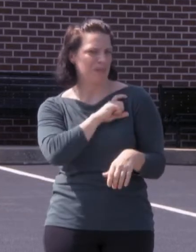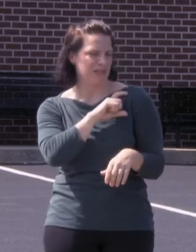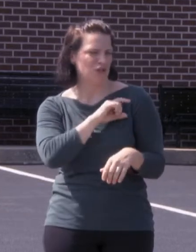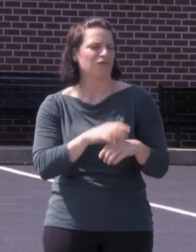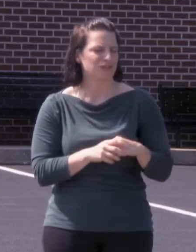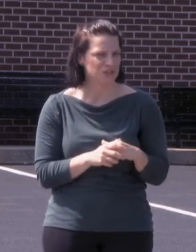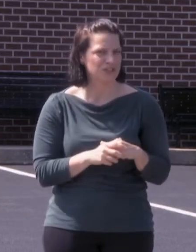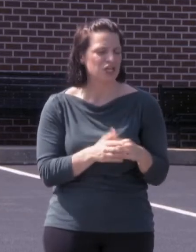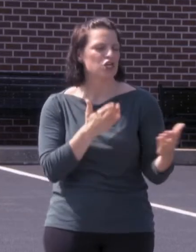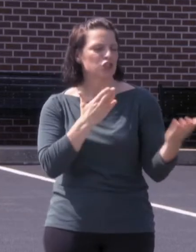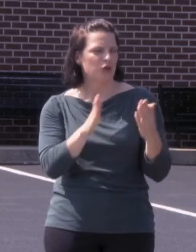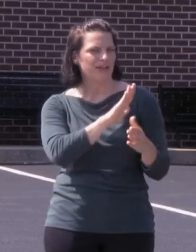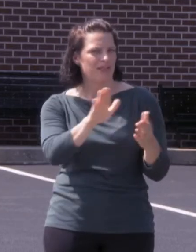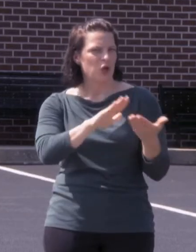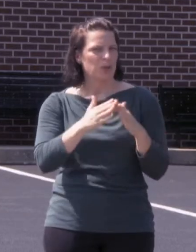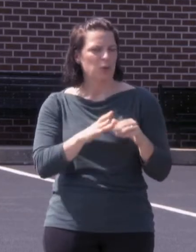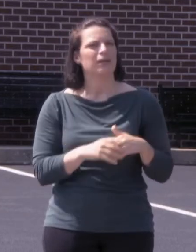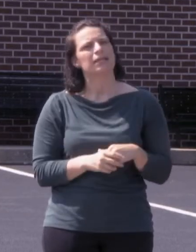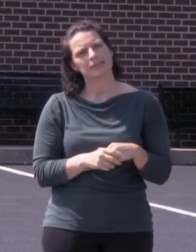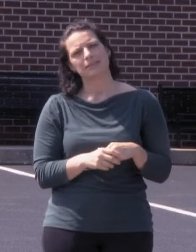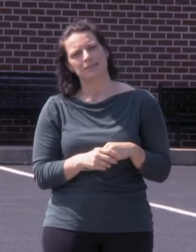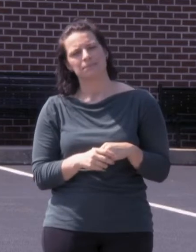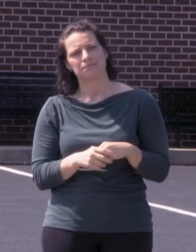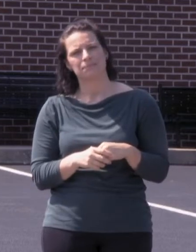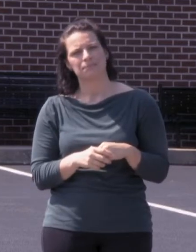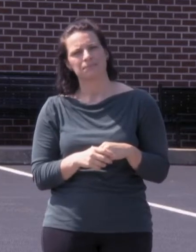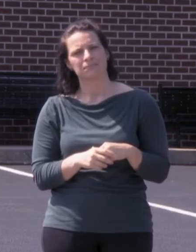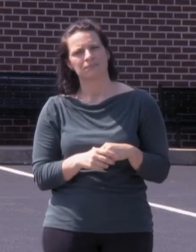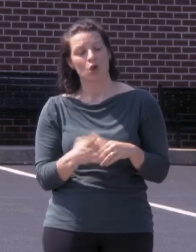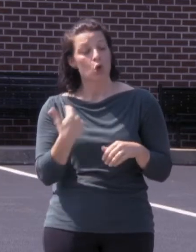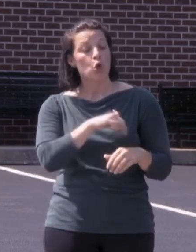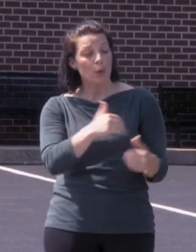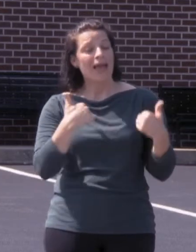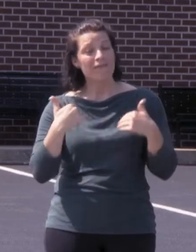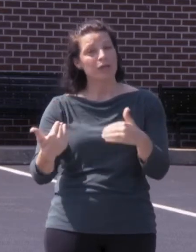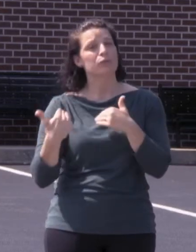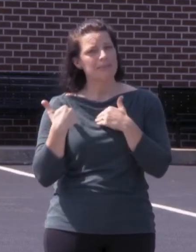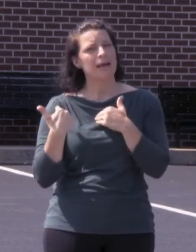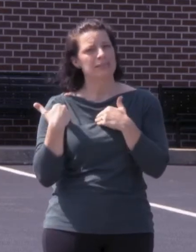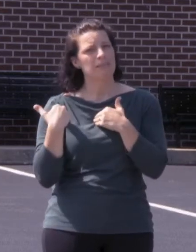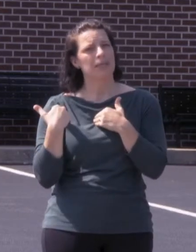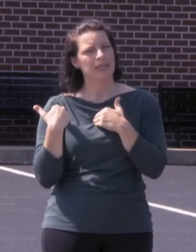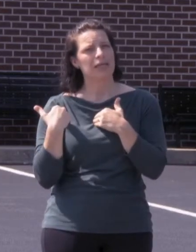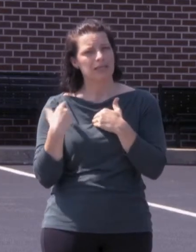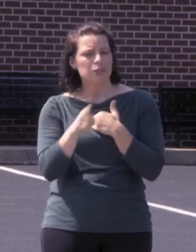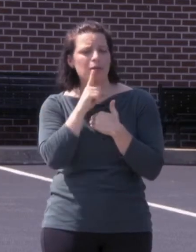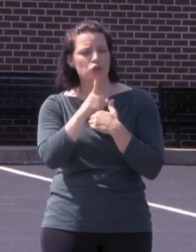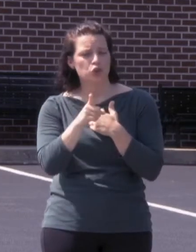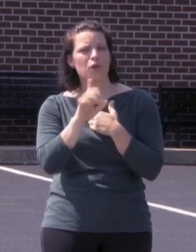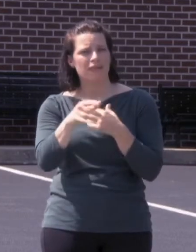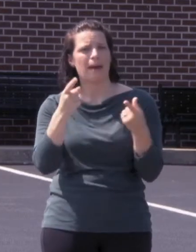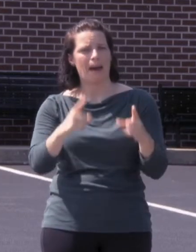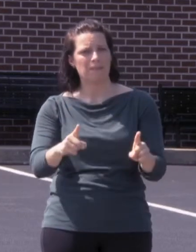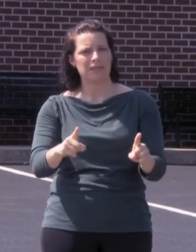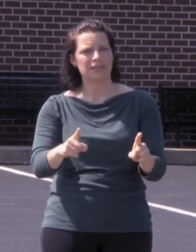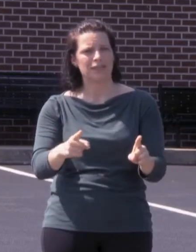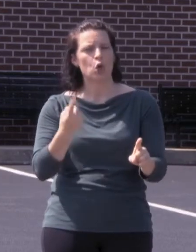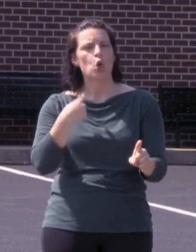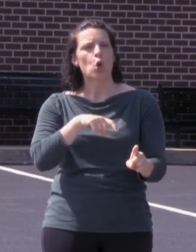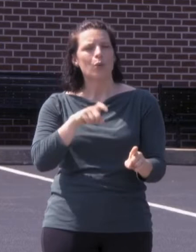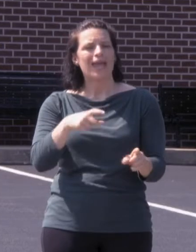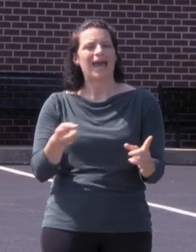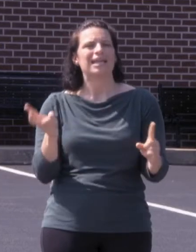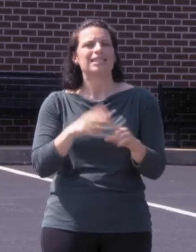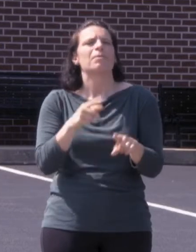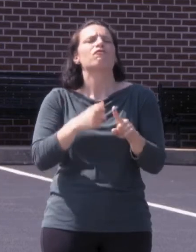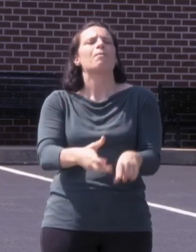apples serving their communities. We have a responsibility to ensure that. We had an assignment from